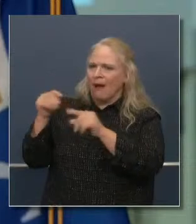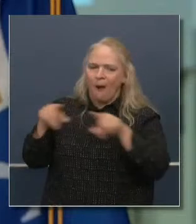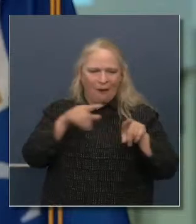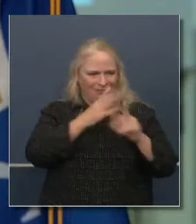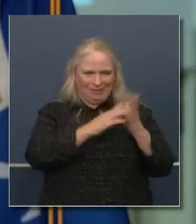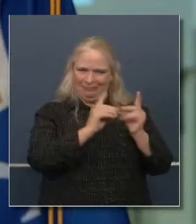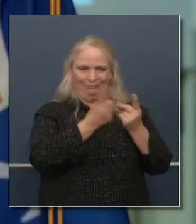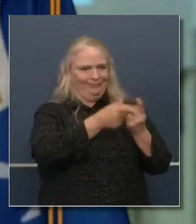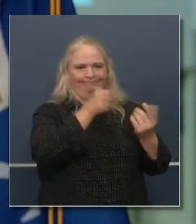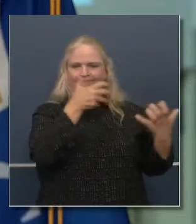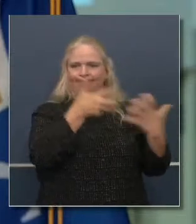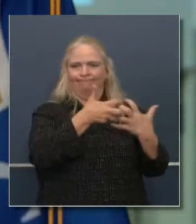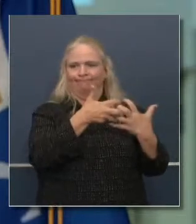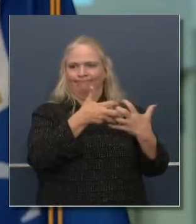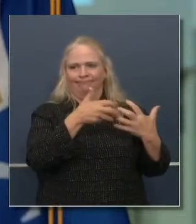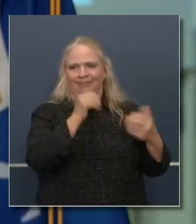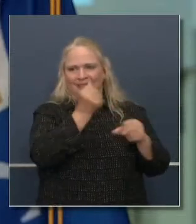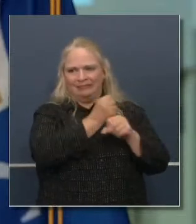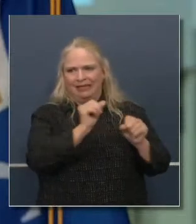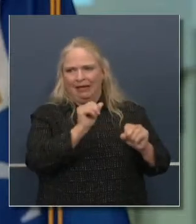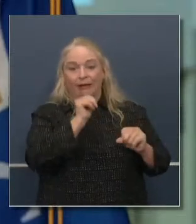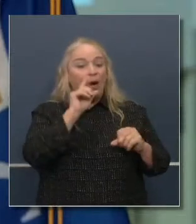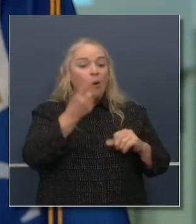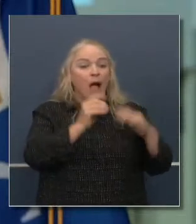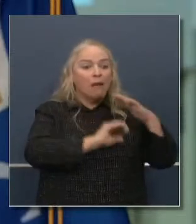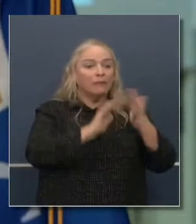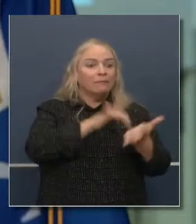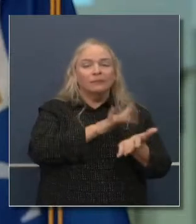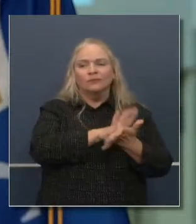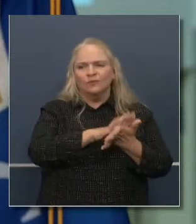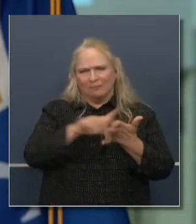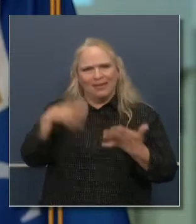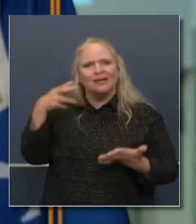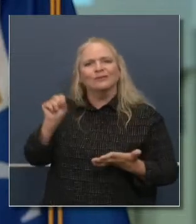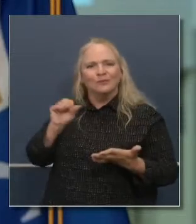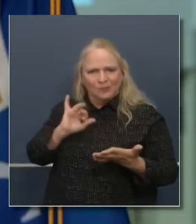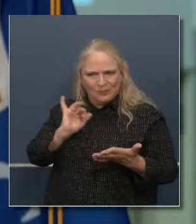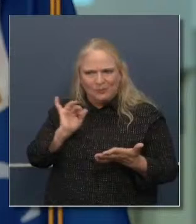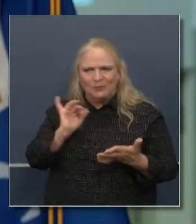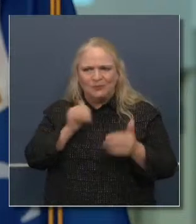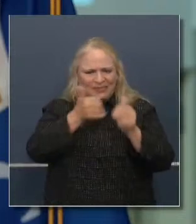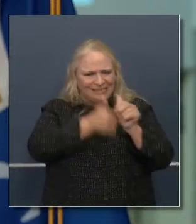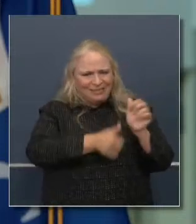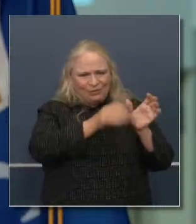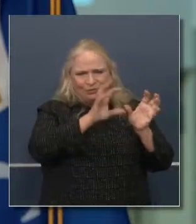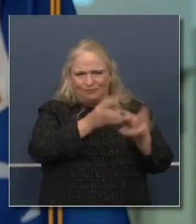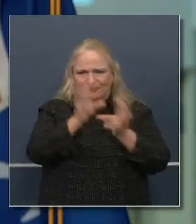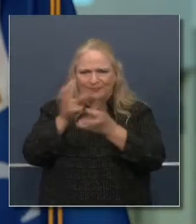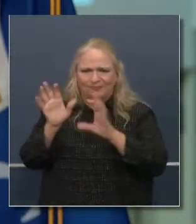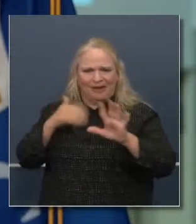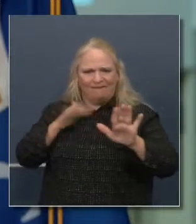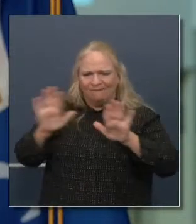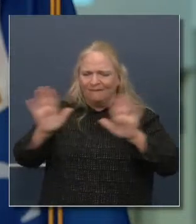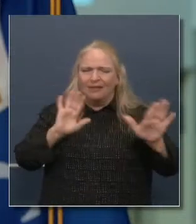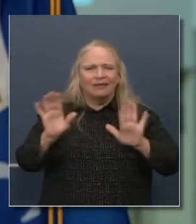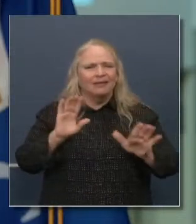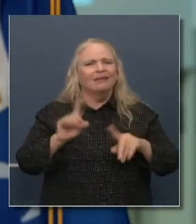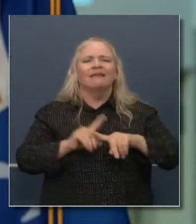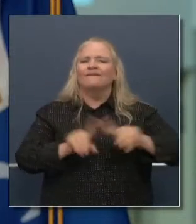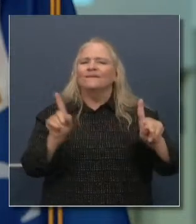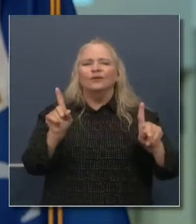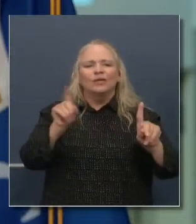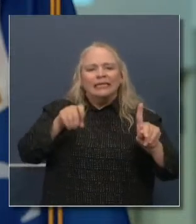school districts versus middle school districts and the like. Each district is unique and distinctive, over 1,000